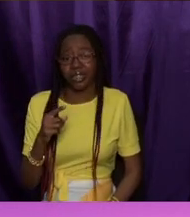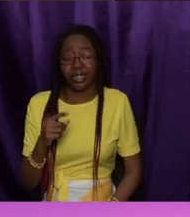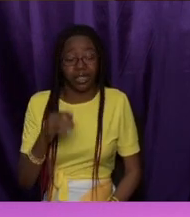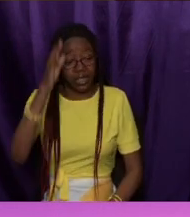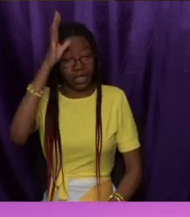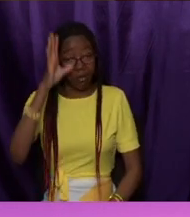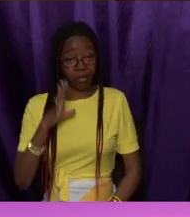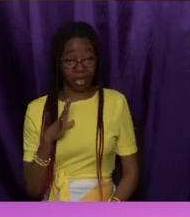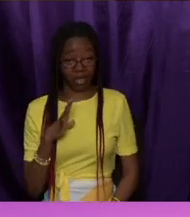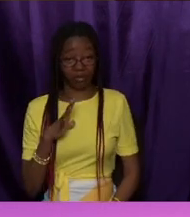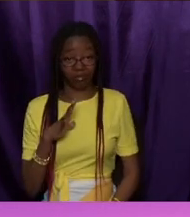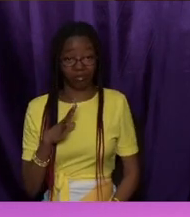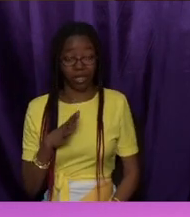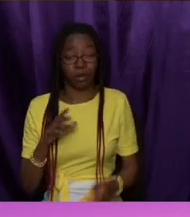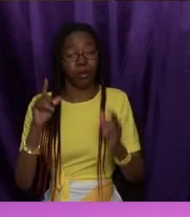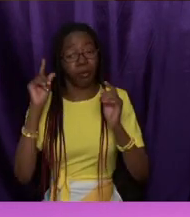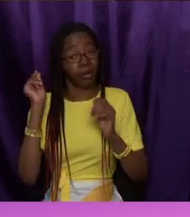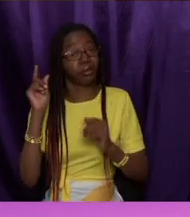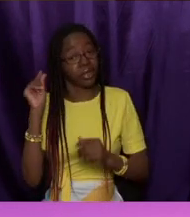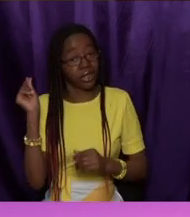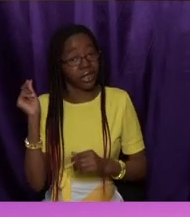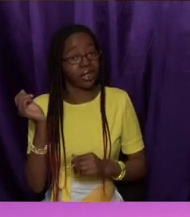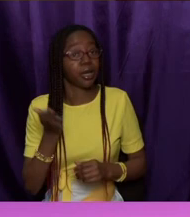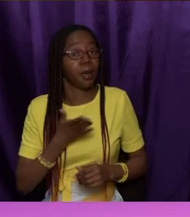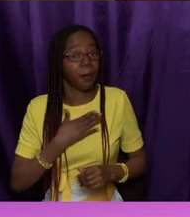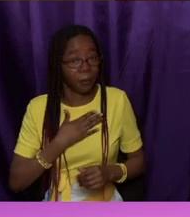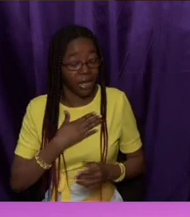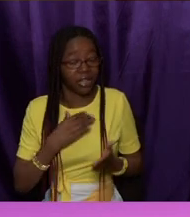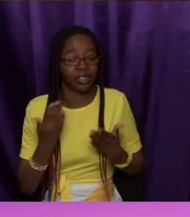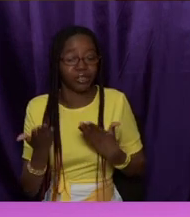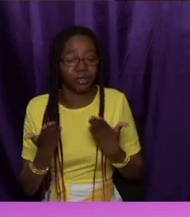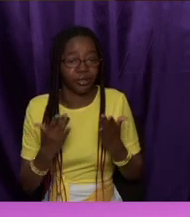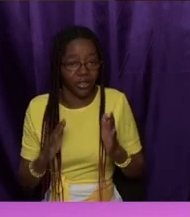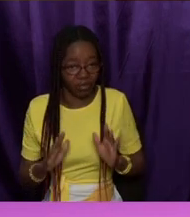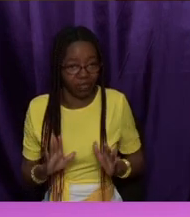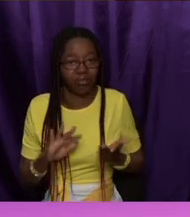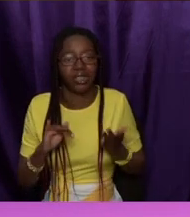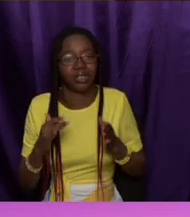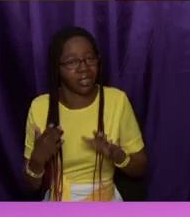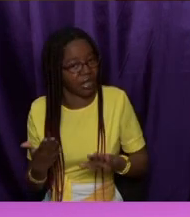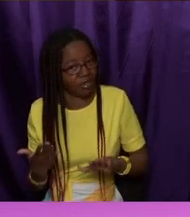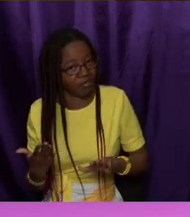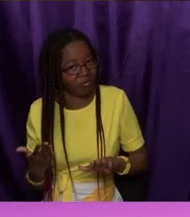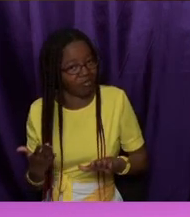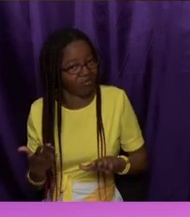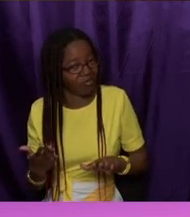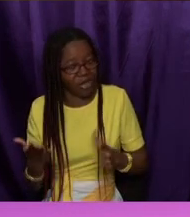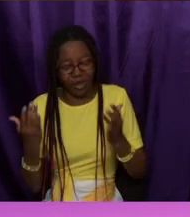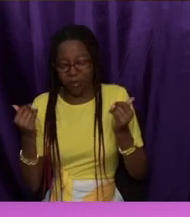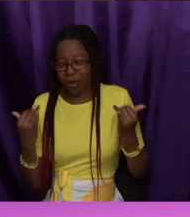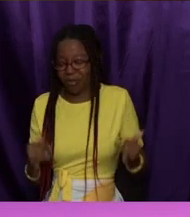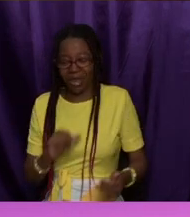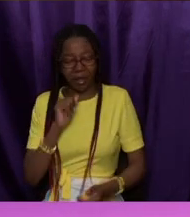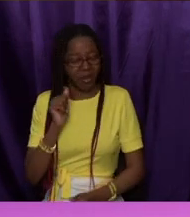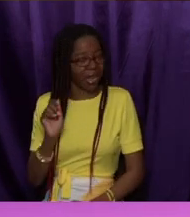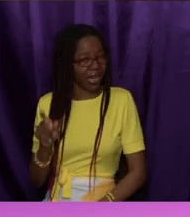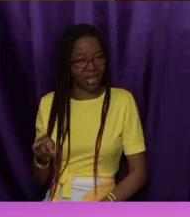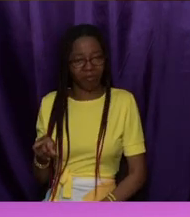Joshua, Moses, my servant, is dead. Come on now, not